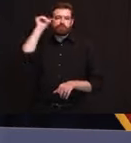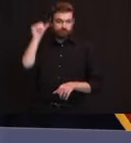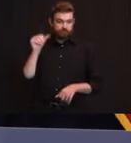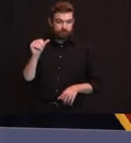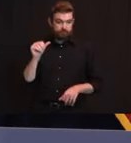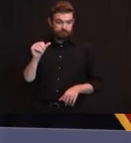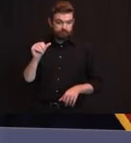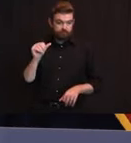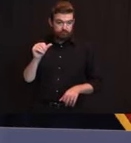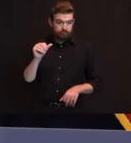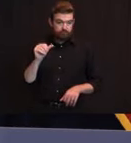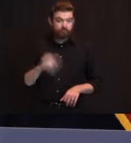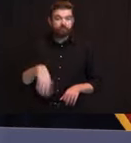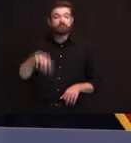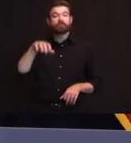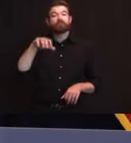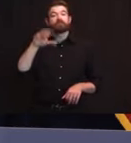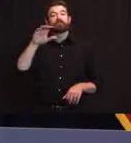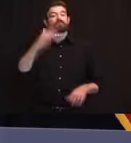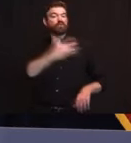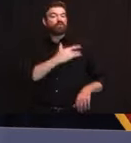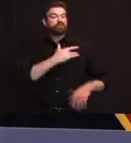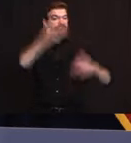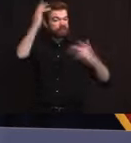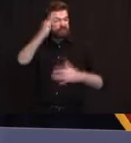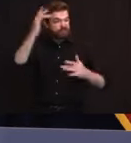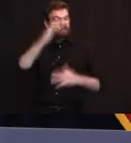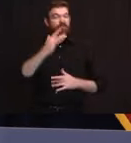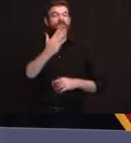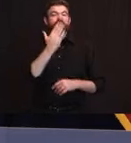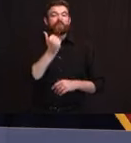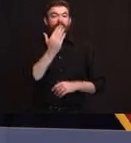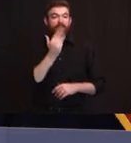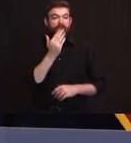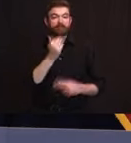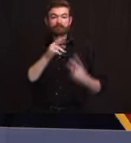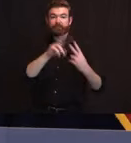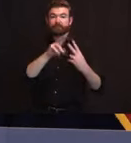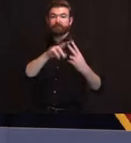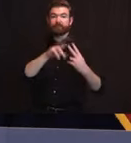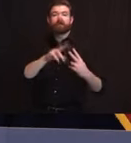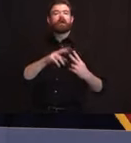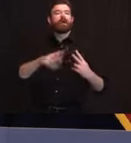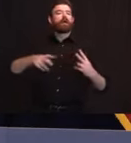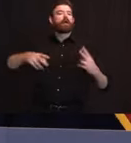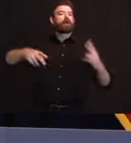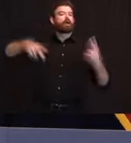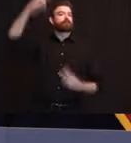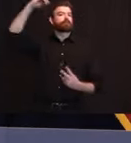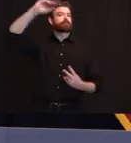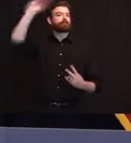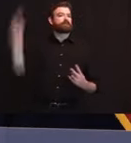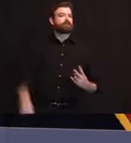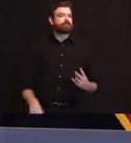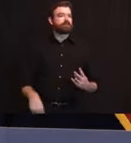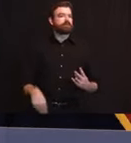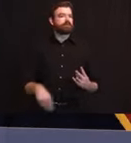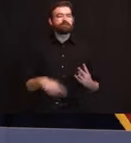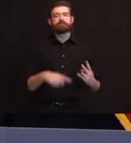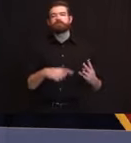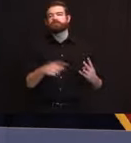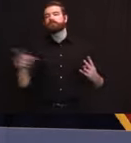mellitus remain as the leading causes of underlying conditions. The state's veteran homes numbers and psychiatric hospital